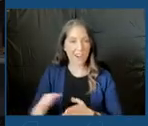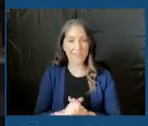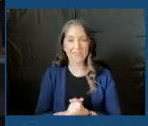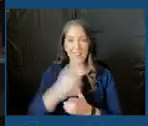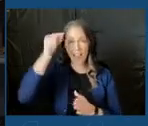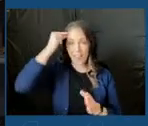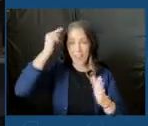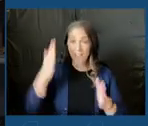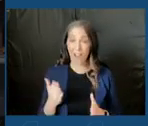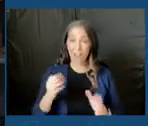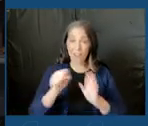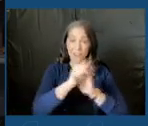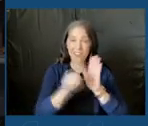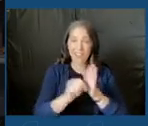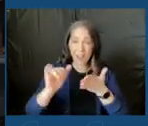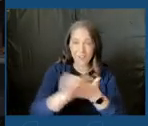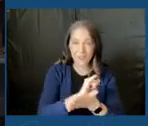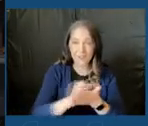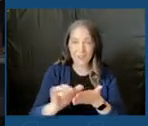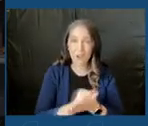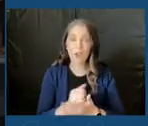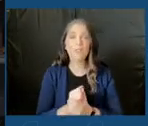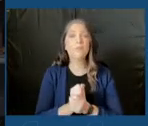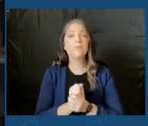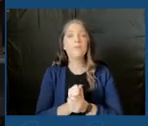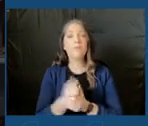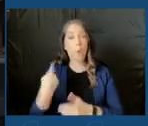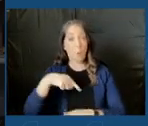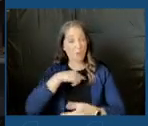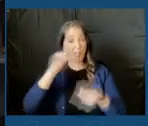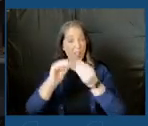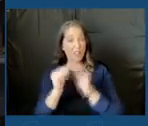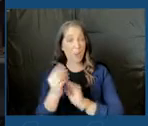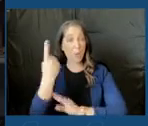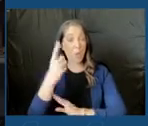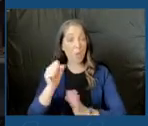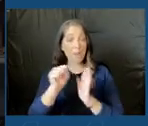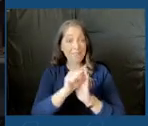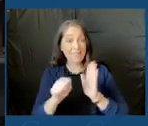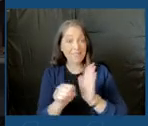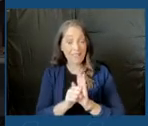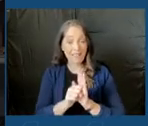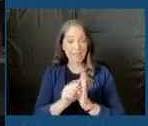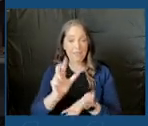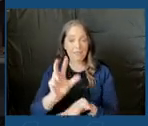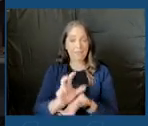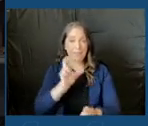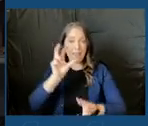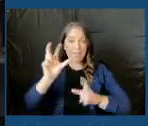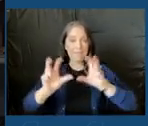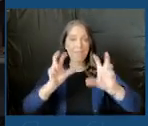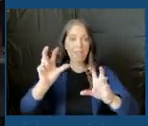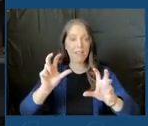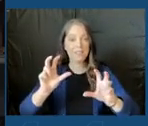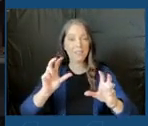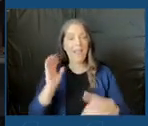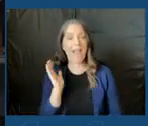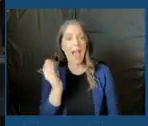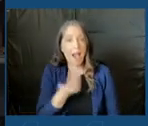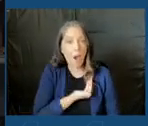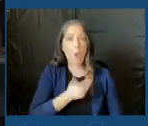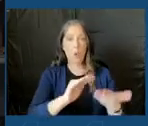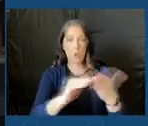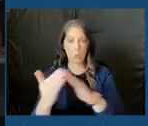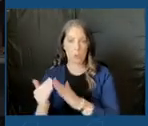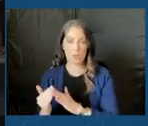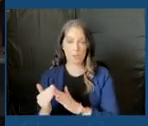York, we're the #1 state in investing in the resources of our community. When others said that